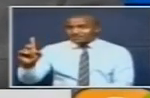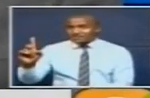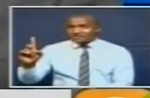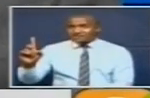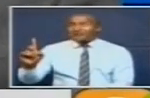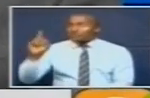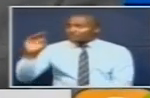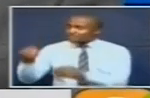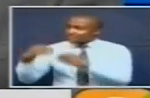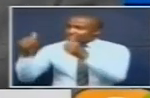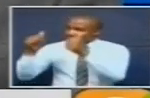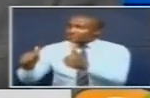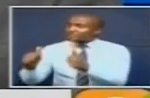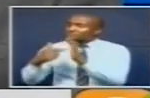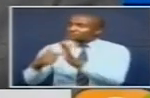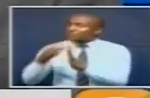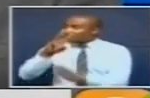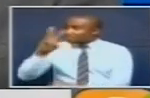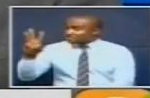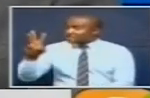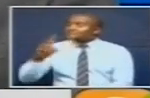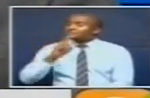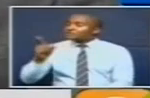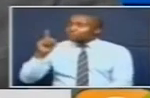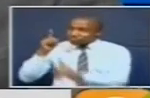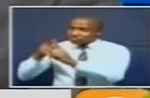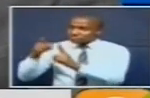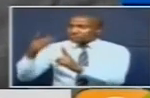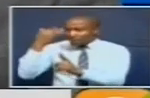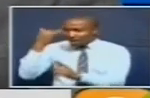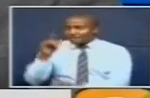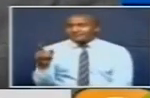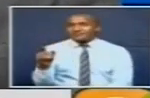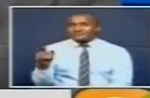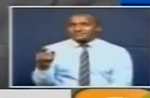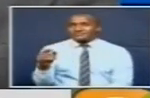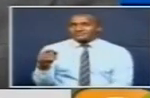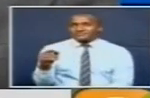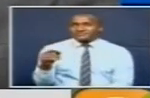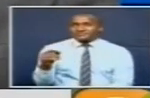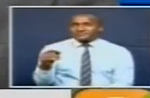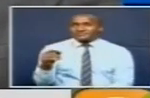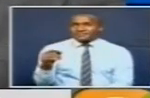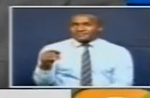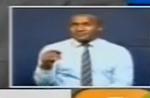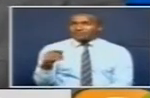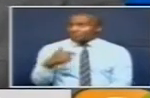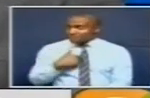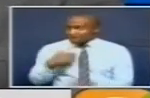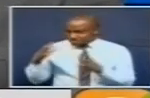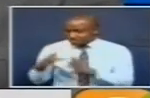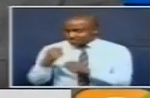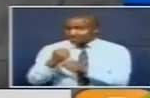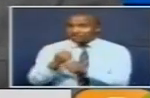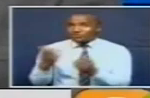on the website indicating that your intention of doing that, the restricted tender, or you're going for restricted tender. So what my team did was